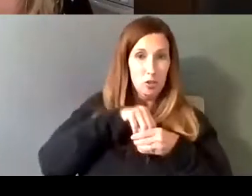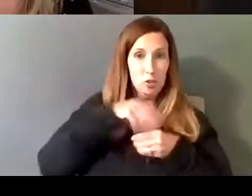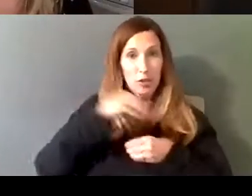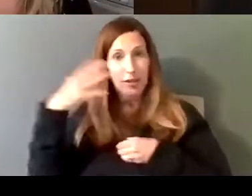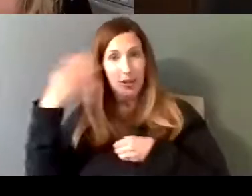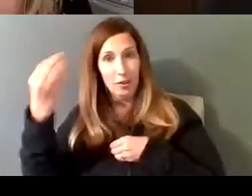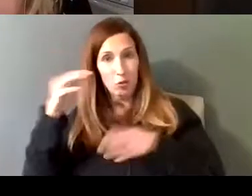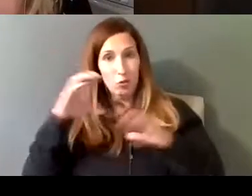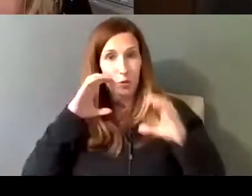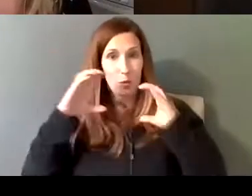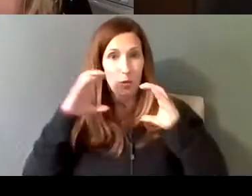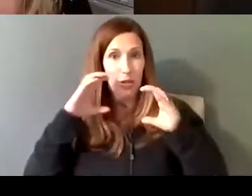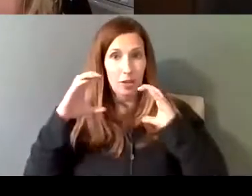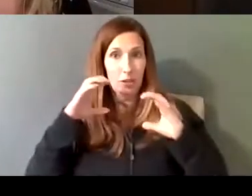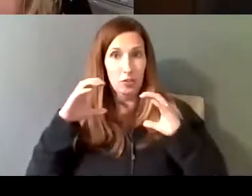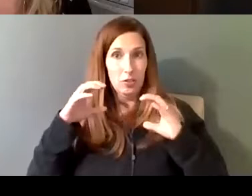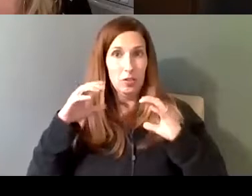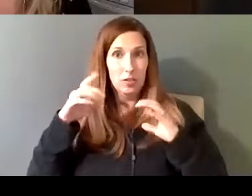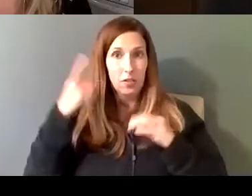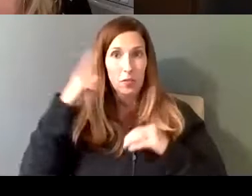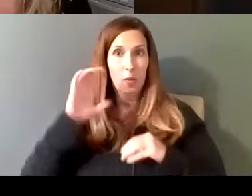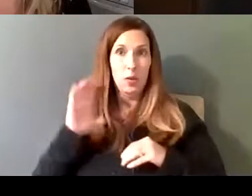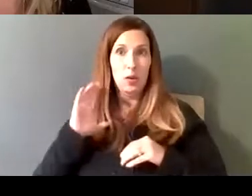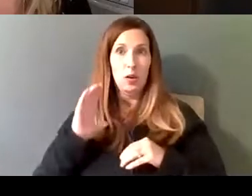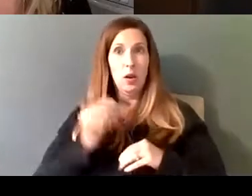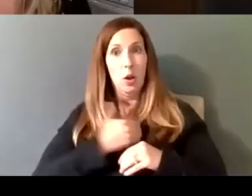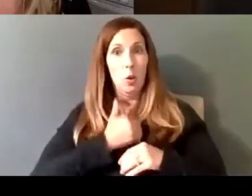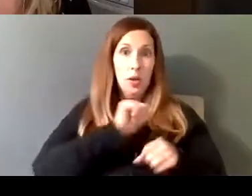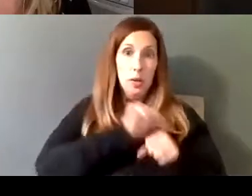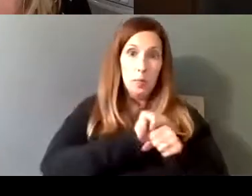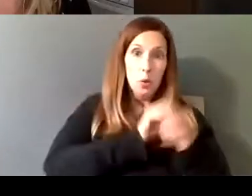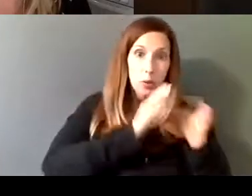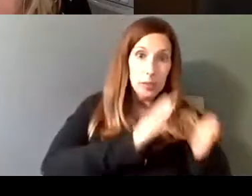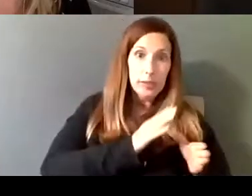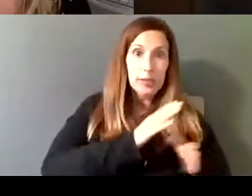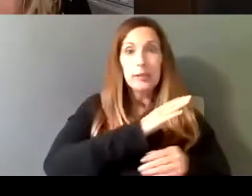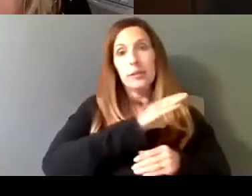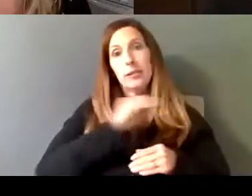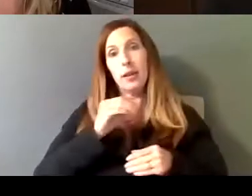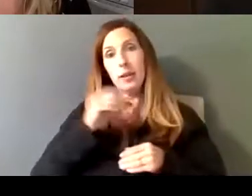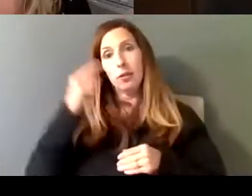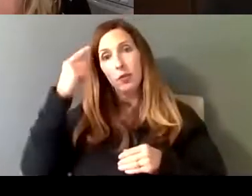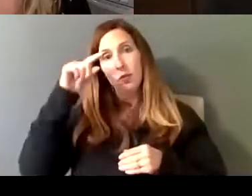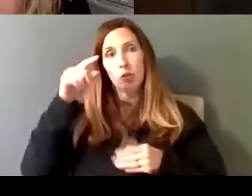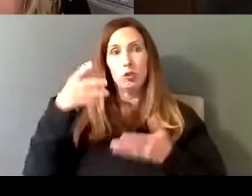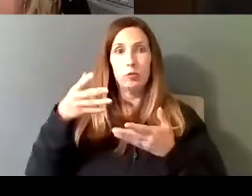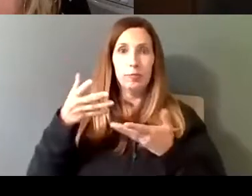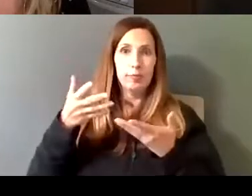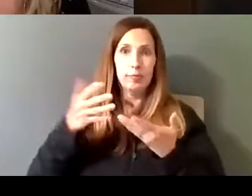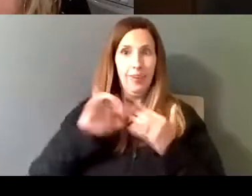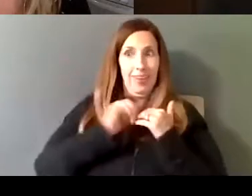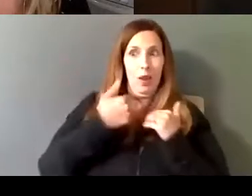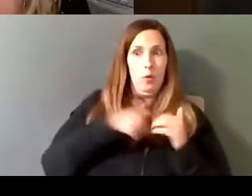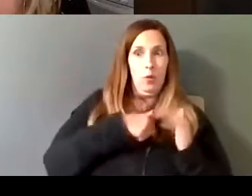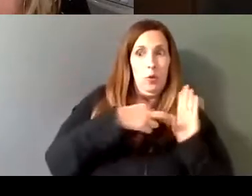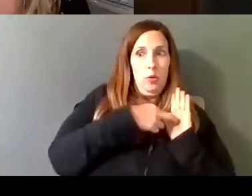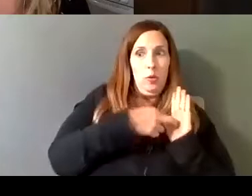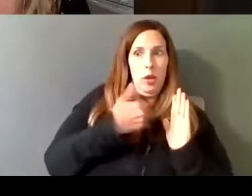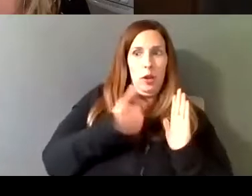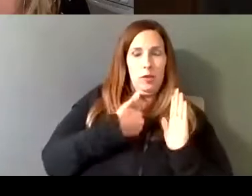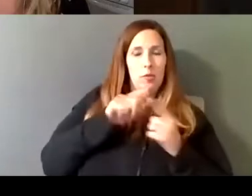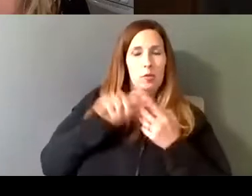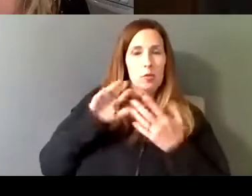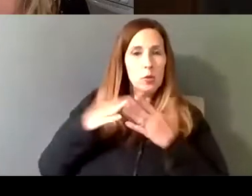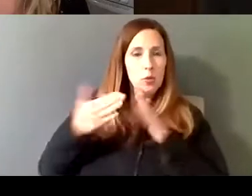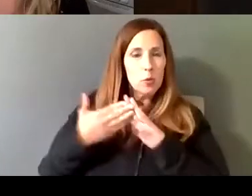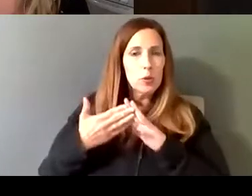for our employees, as well as for how we're presenting ourselves to the community